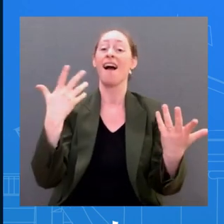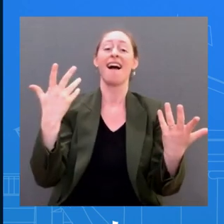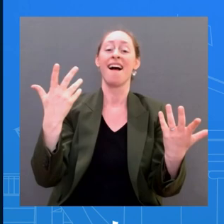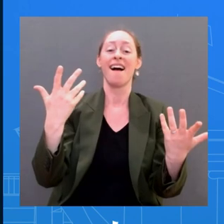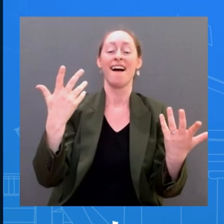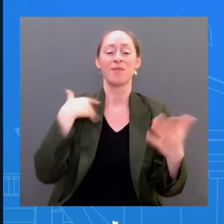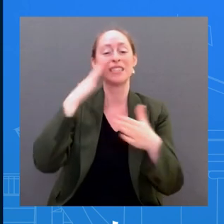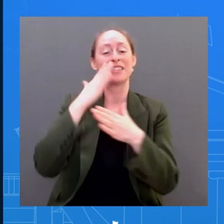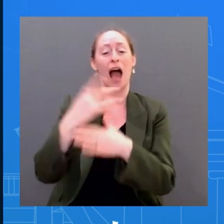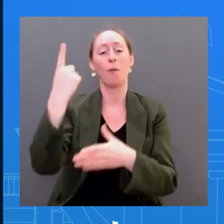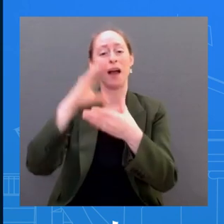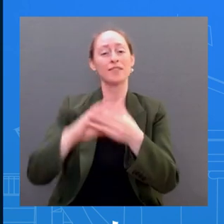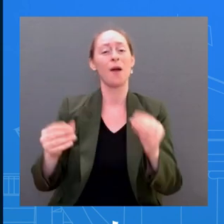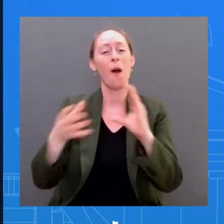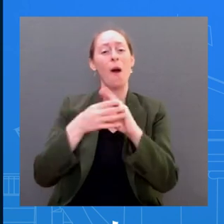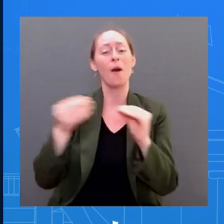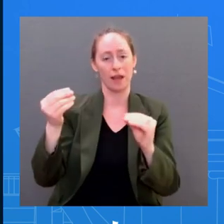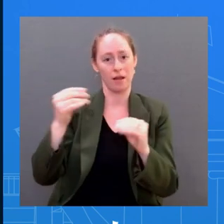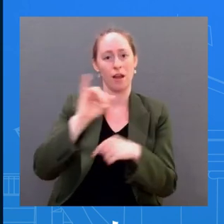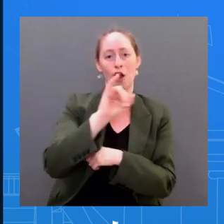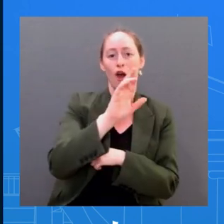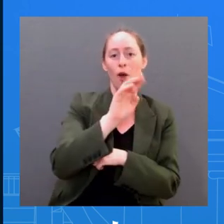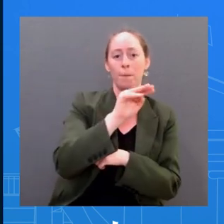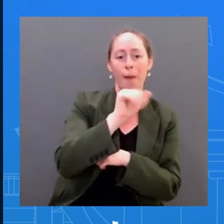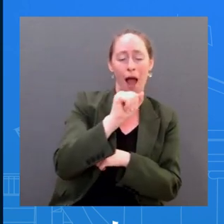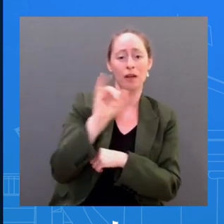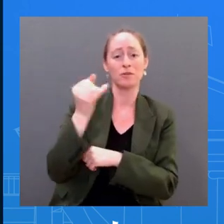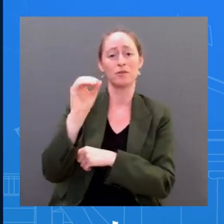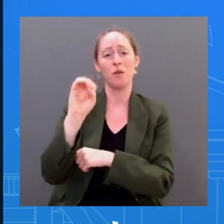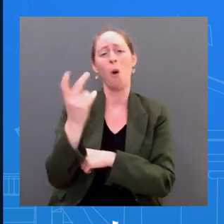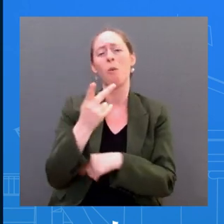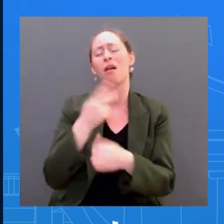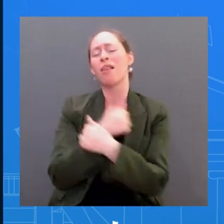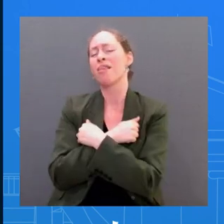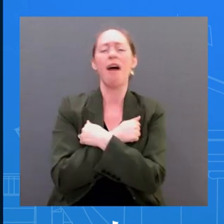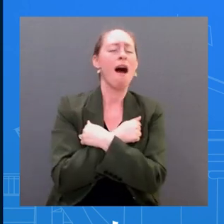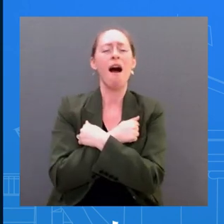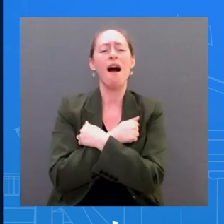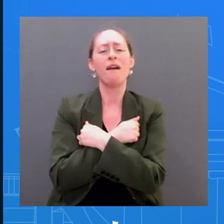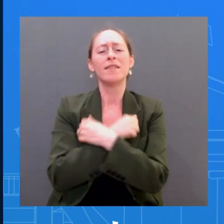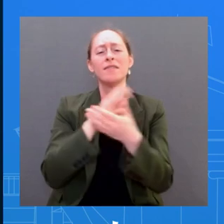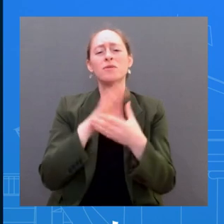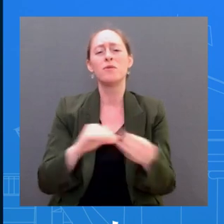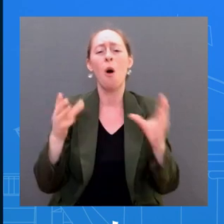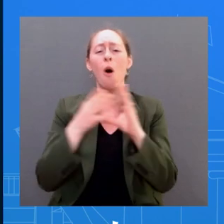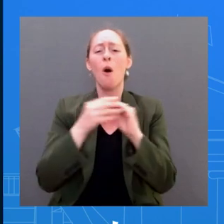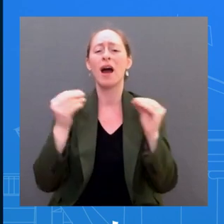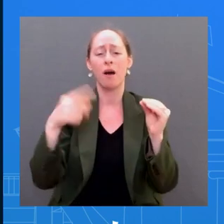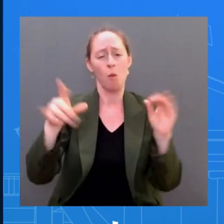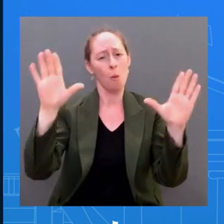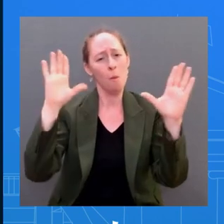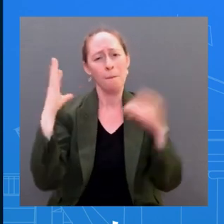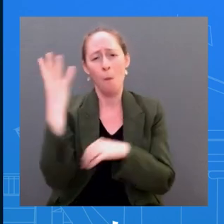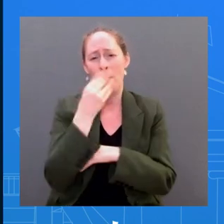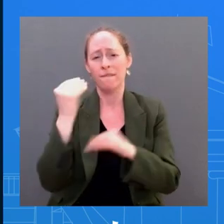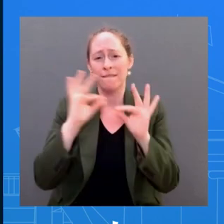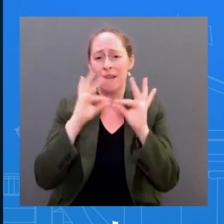was an amazing family. Camilla and I, we sat with about 20 of their family members in their living room, along with their four